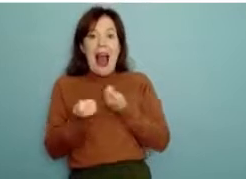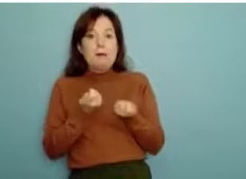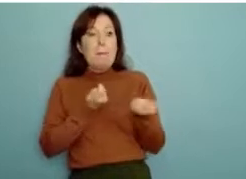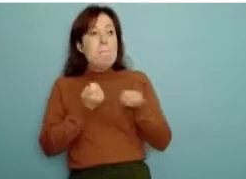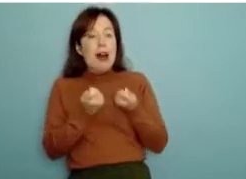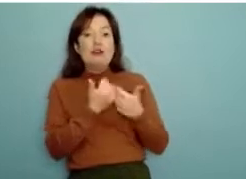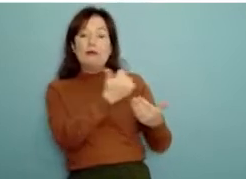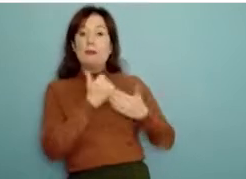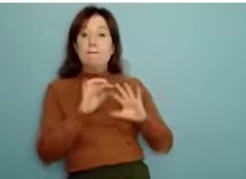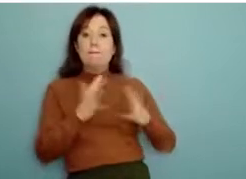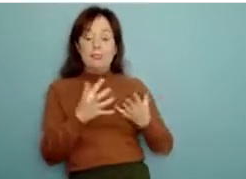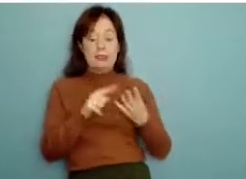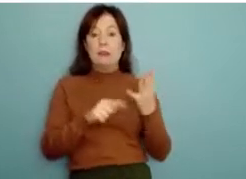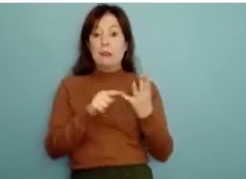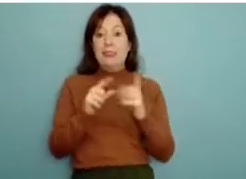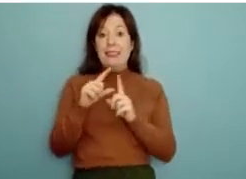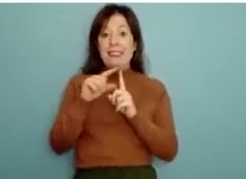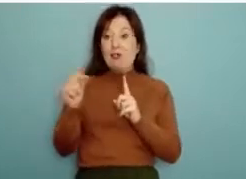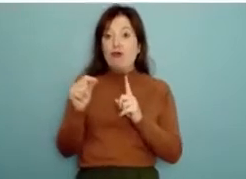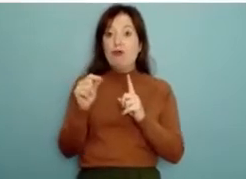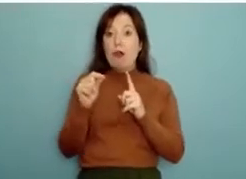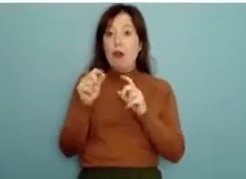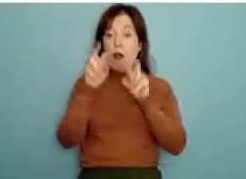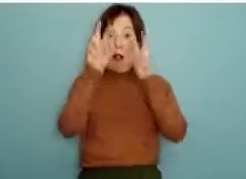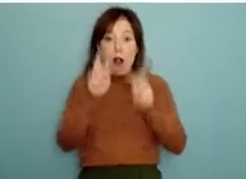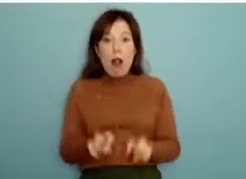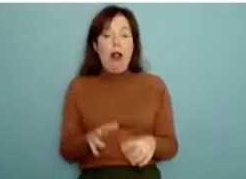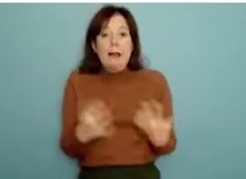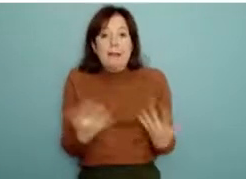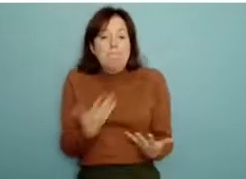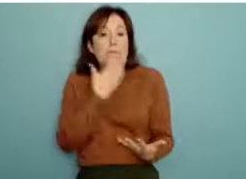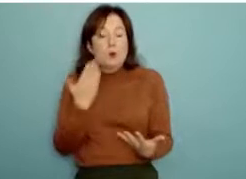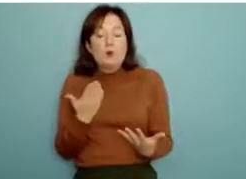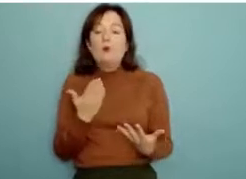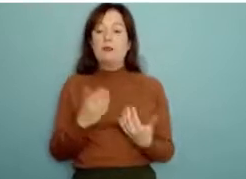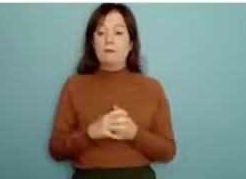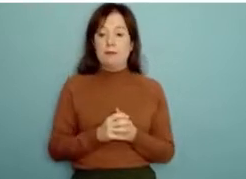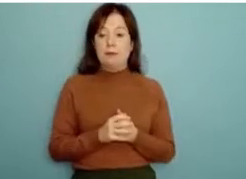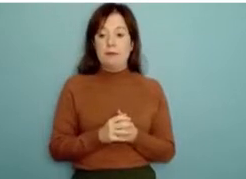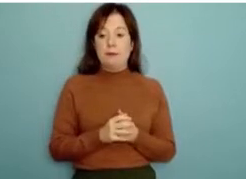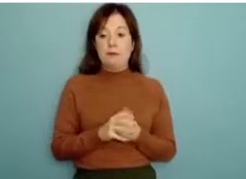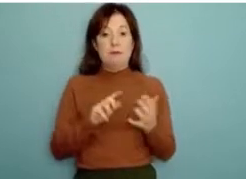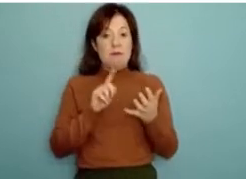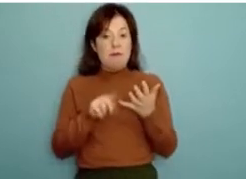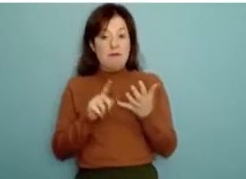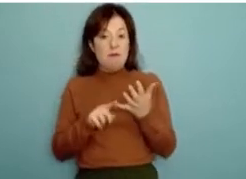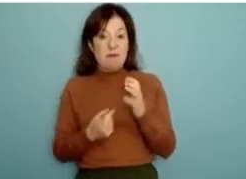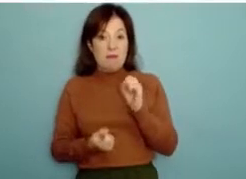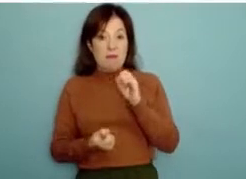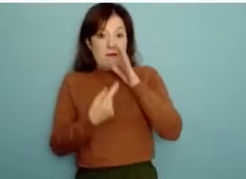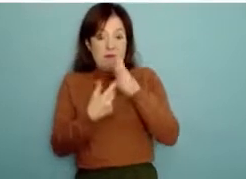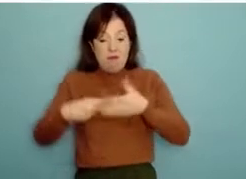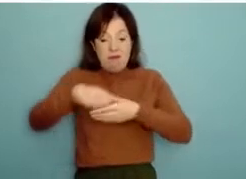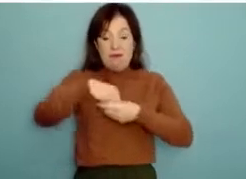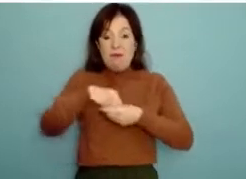a lack of digital and electronic patient record functionality. Often they're not prioritized or integral to